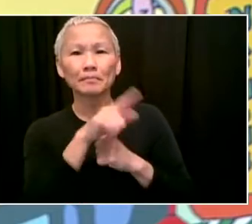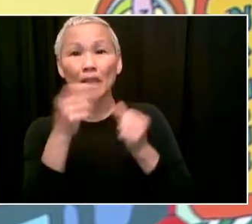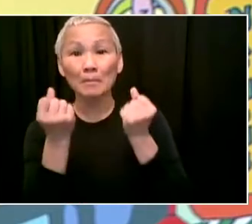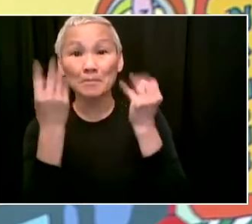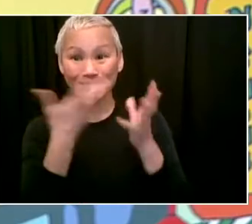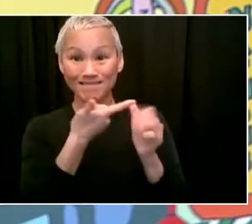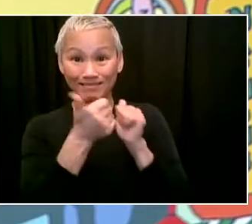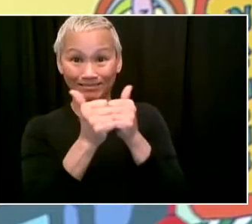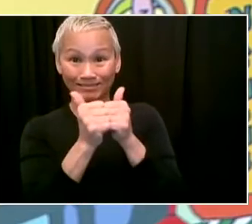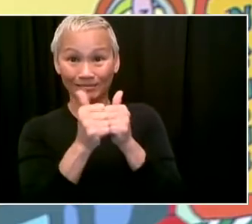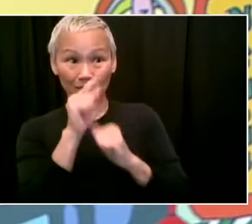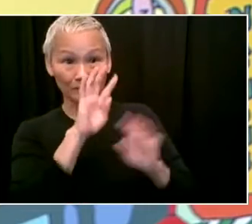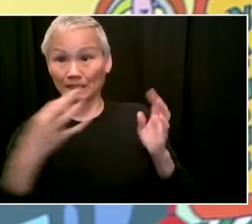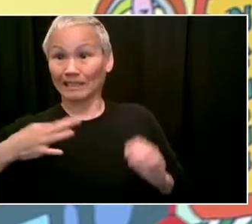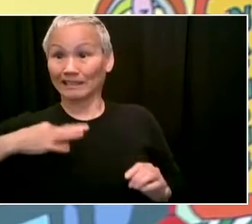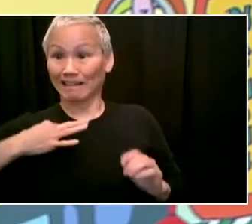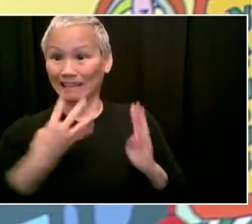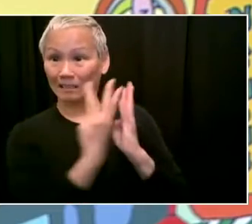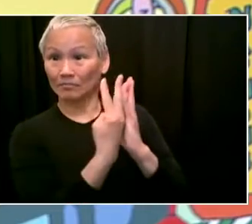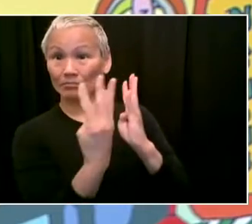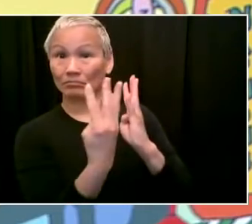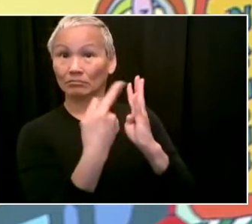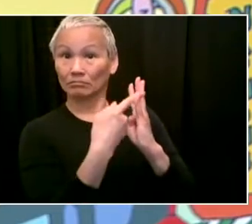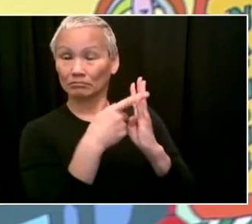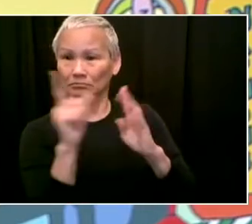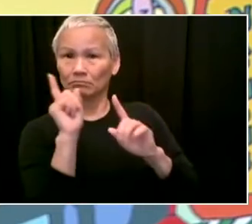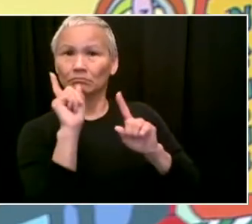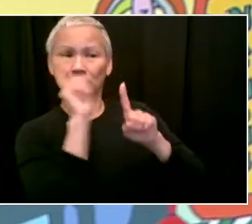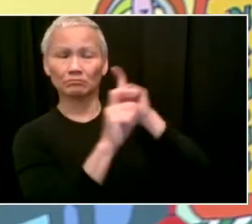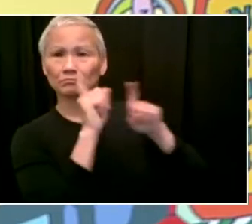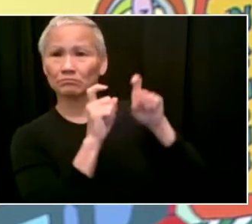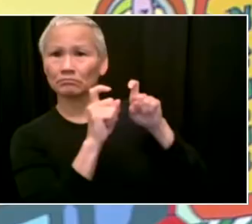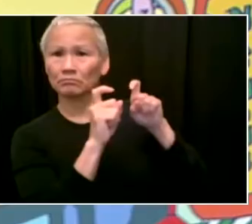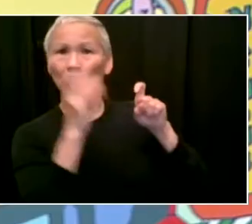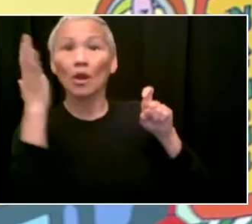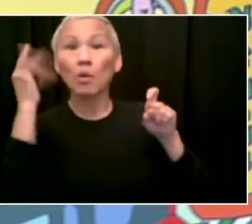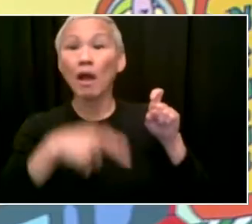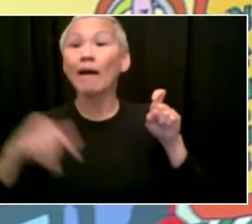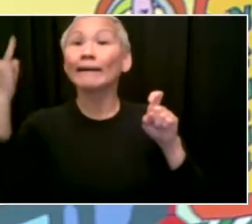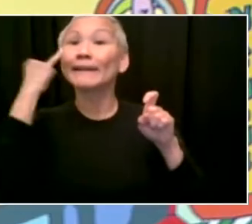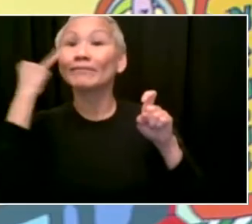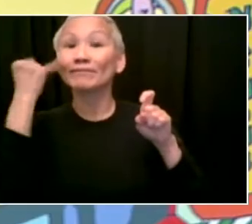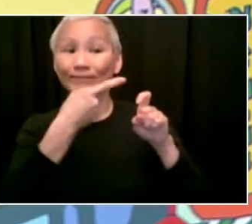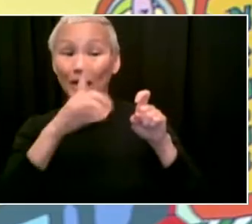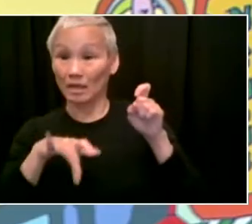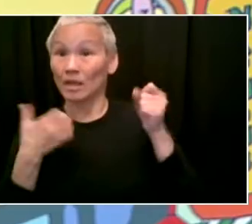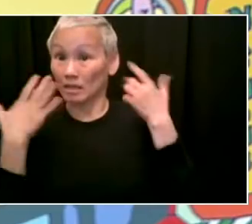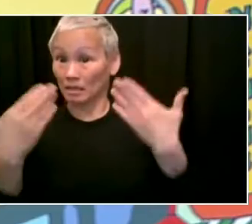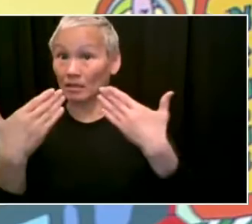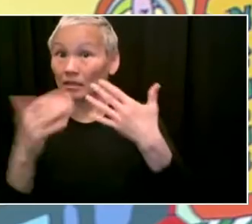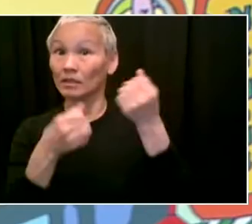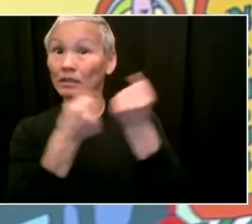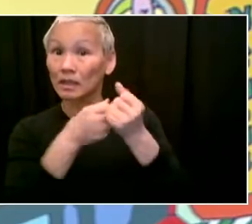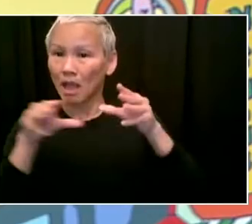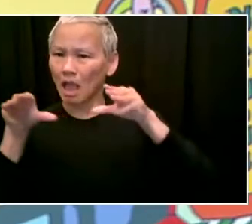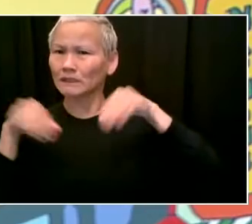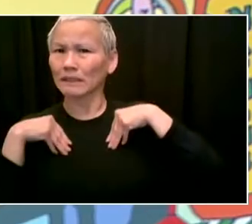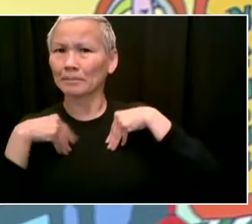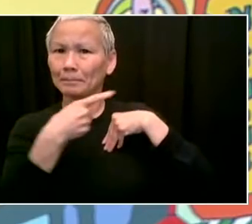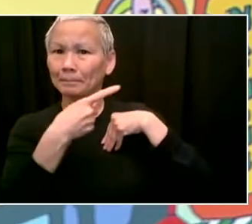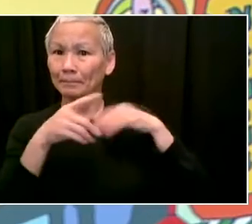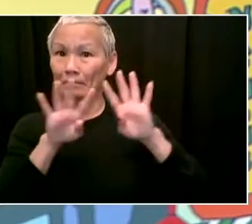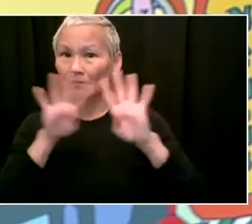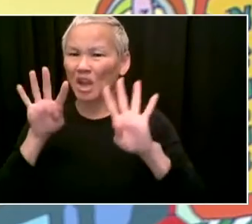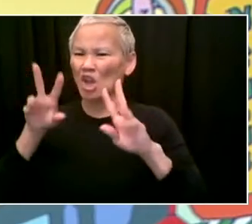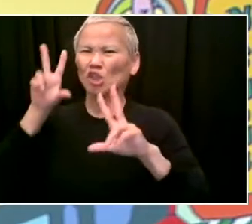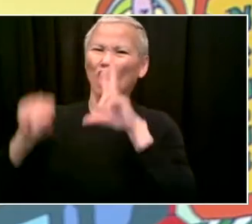was the only one who answered in the affirmative. Would you consider endorsing Yang? And you had perspective on him that a lot of